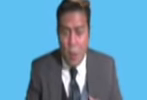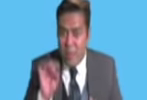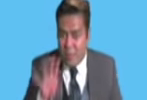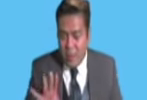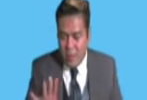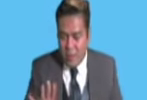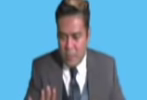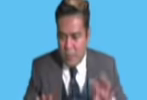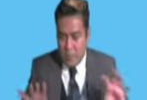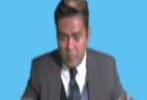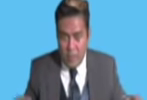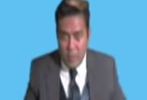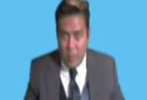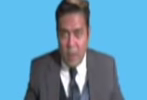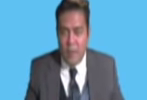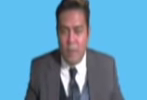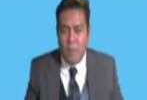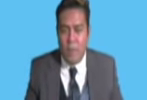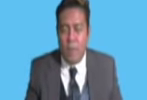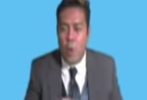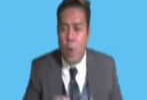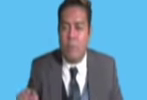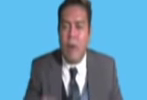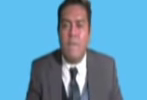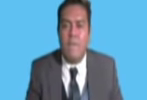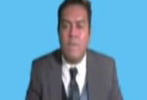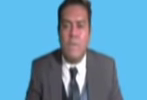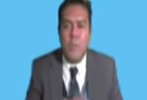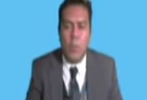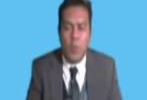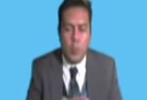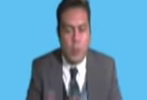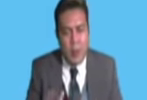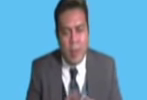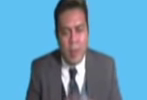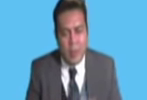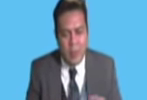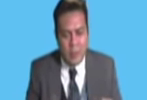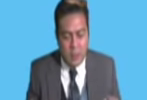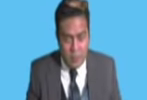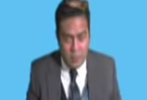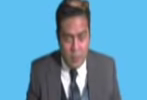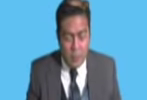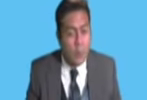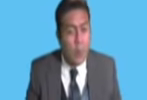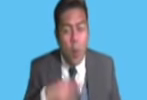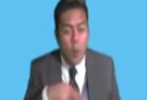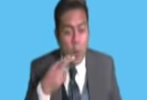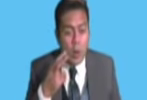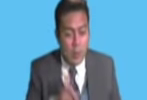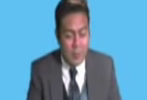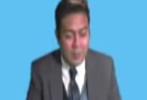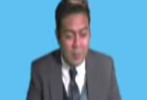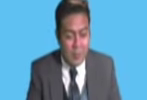selected hardware companies for the delivery of building materials. And Honorable Speaker, all records on the